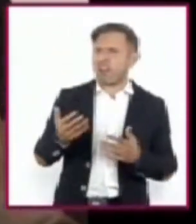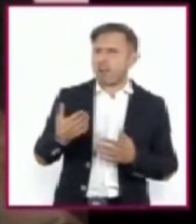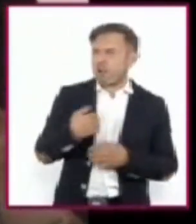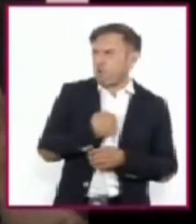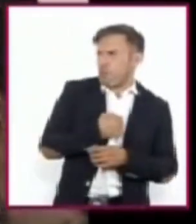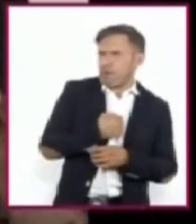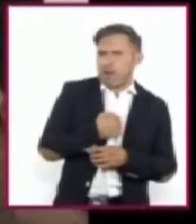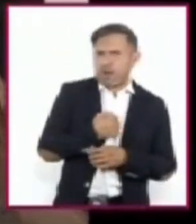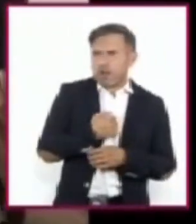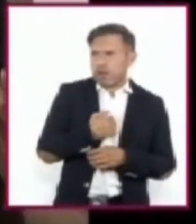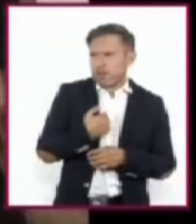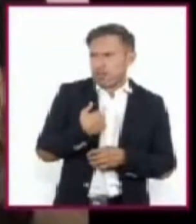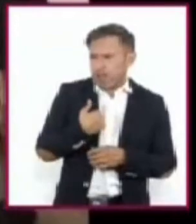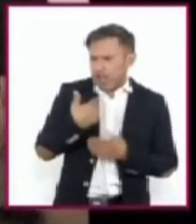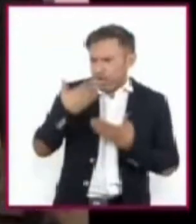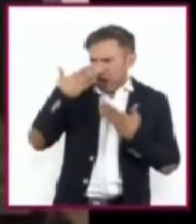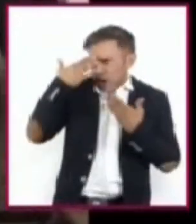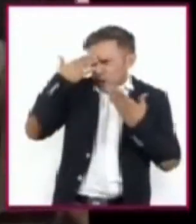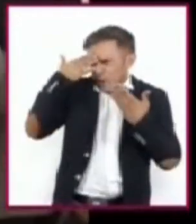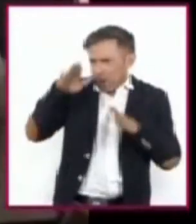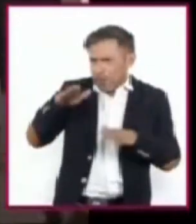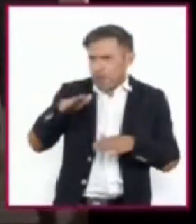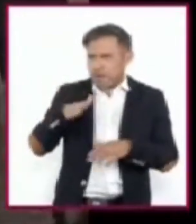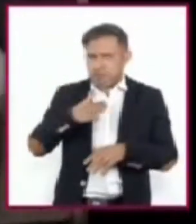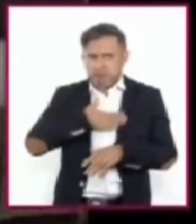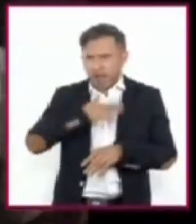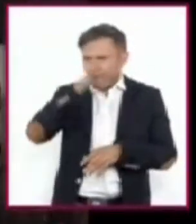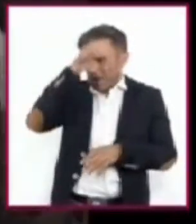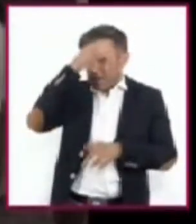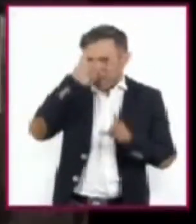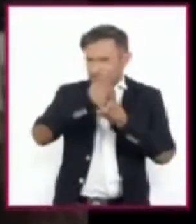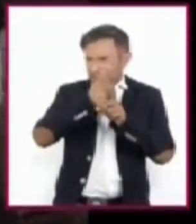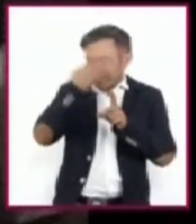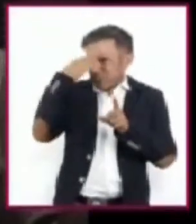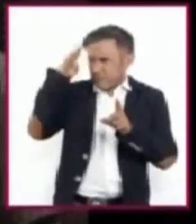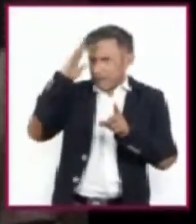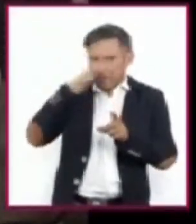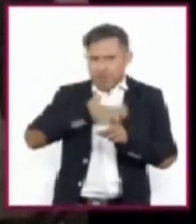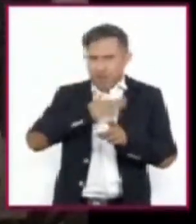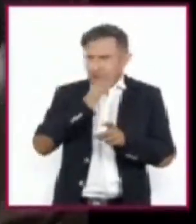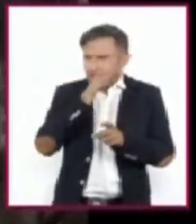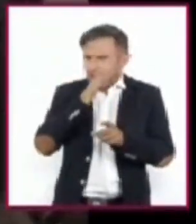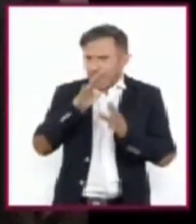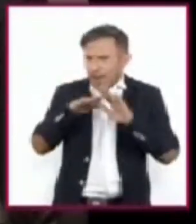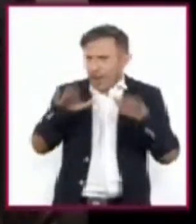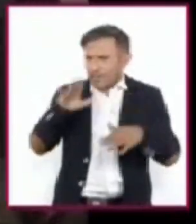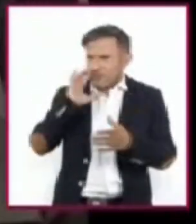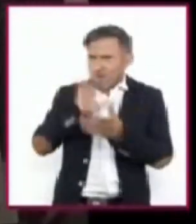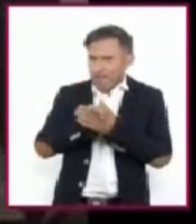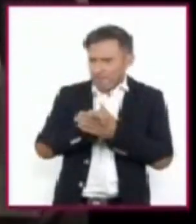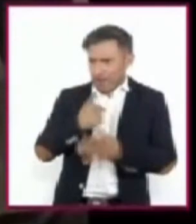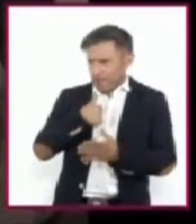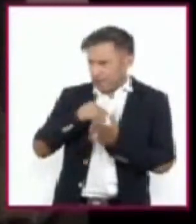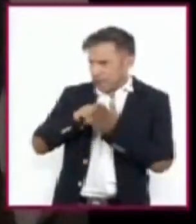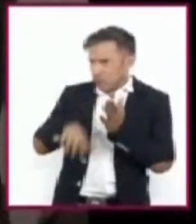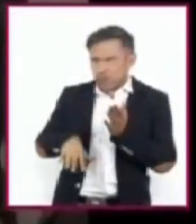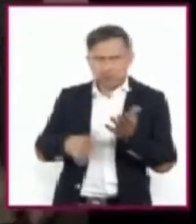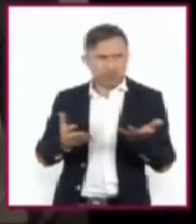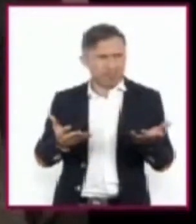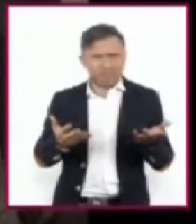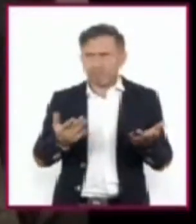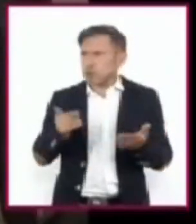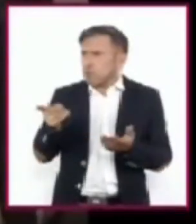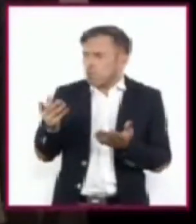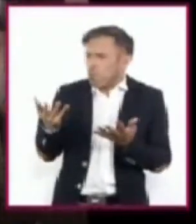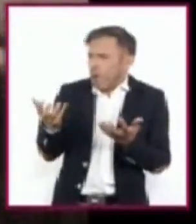Ouch! I don't know anything. My father is an archaeologist, my mother is a housewife, and I am a student. What do you want? We want